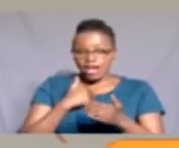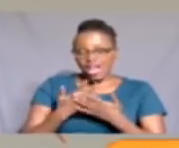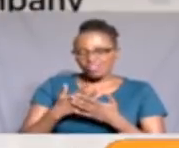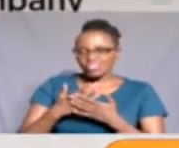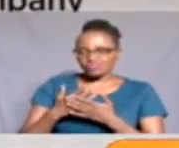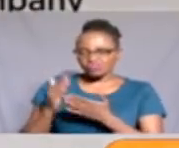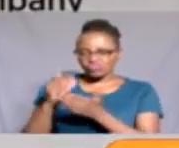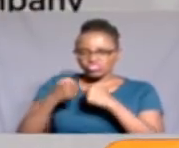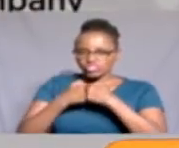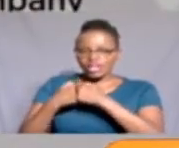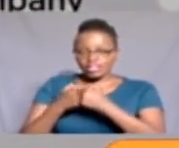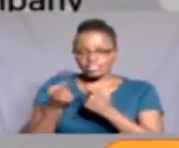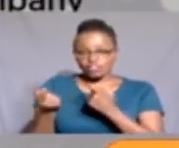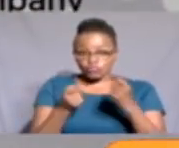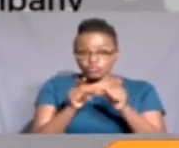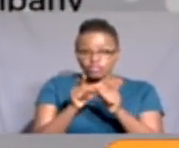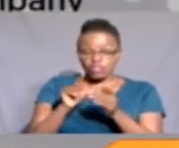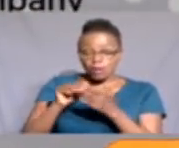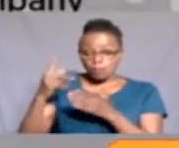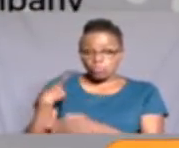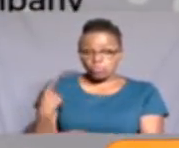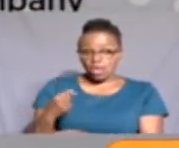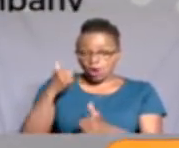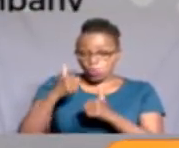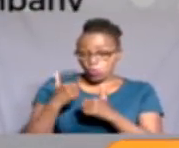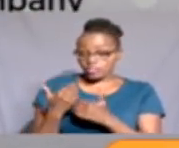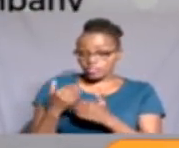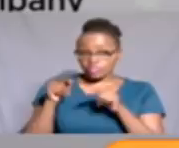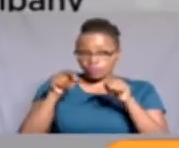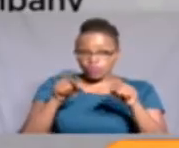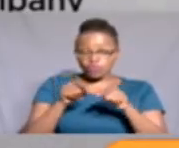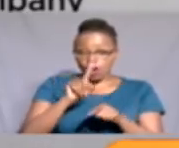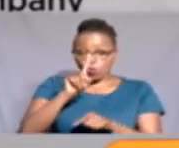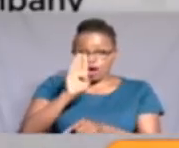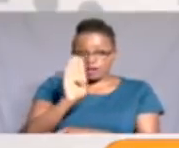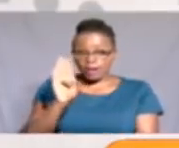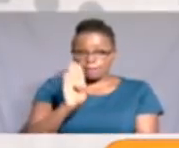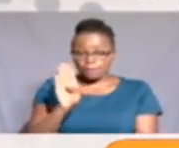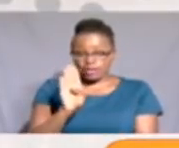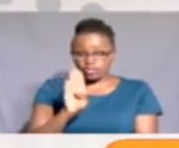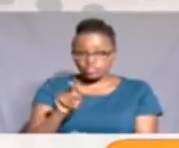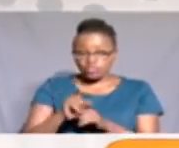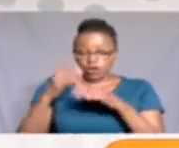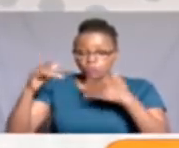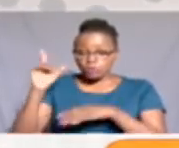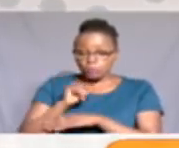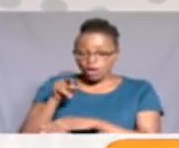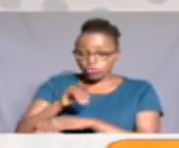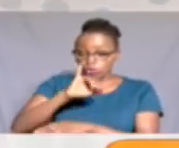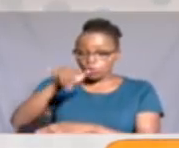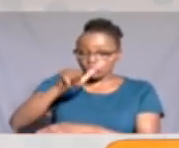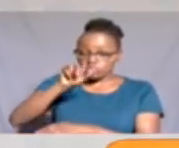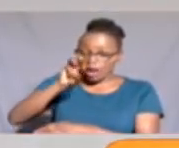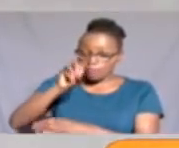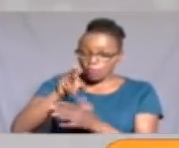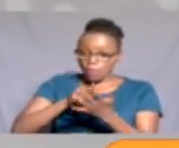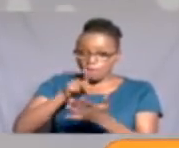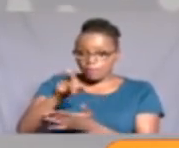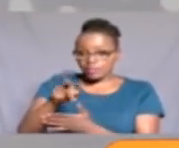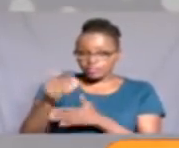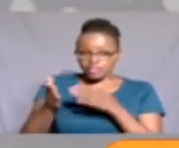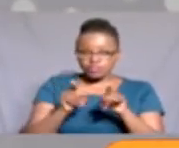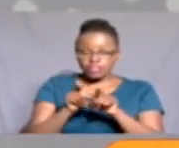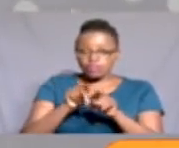fair share of challenges. The most recent allegations that 1 billion shillings was lost through the JamboPay service at the